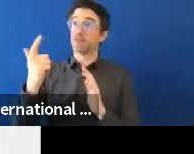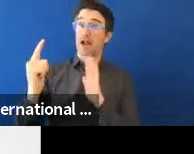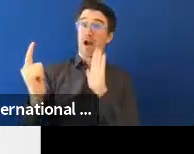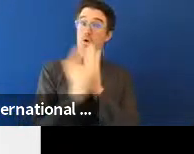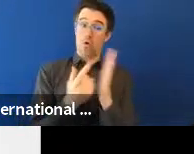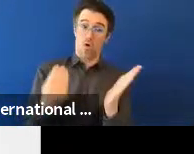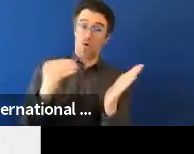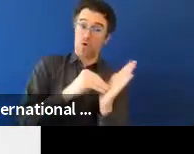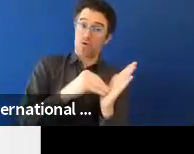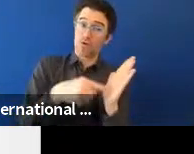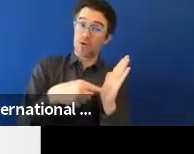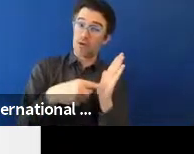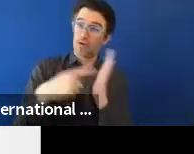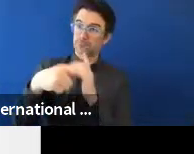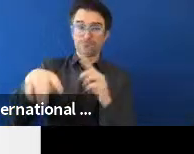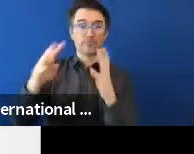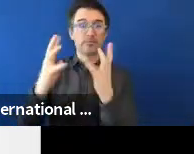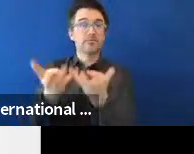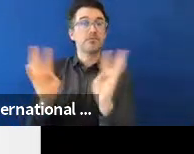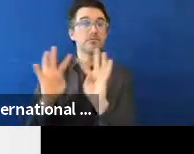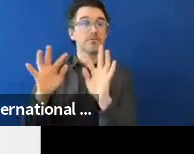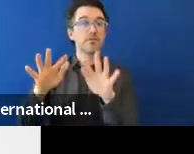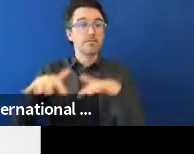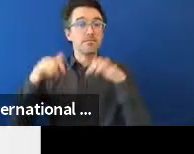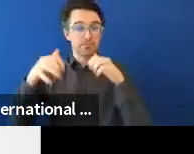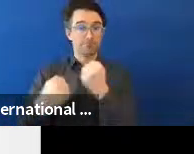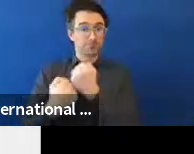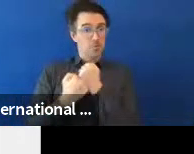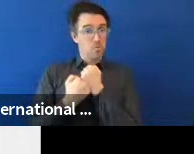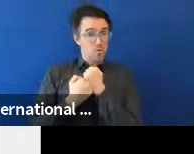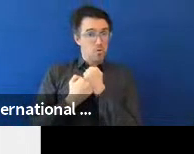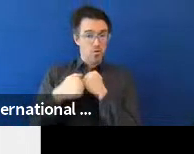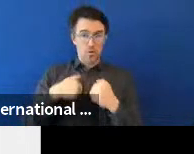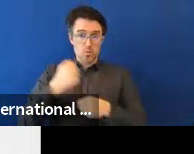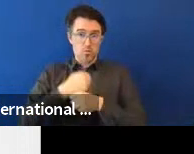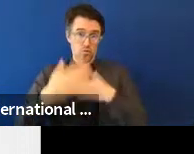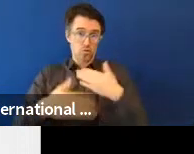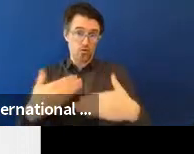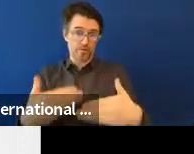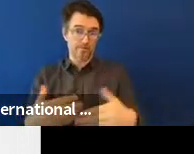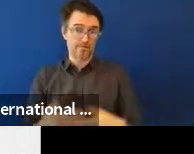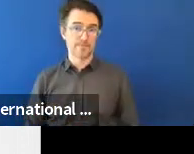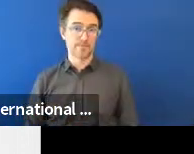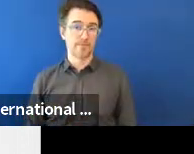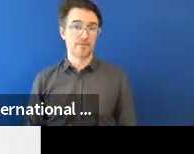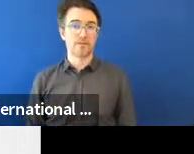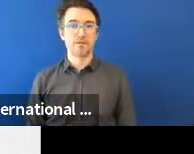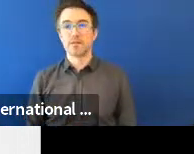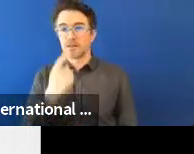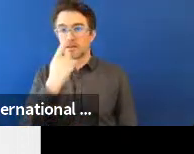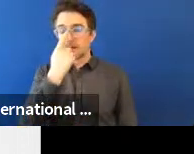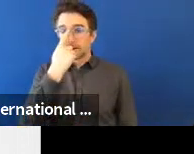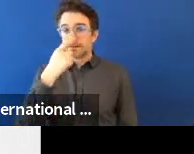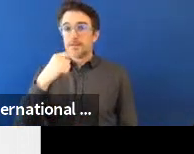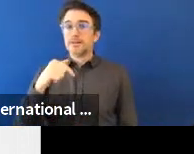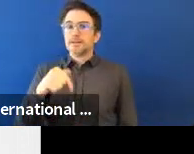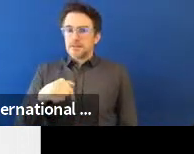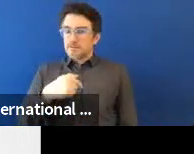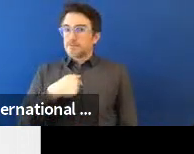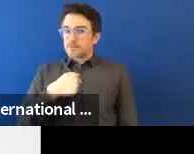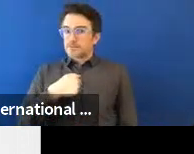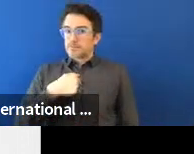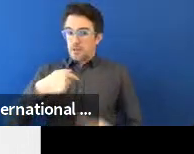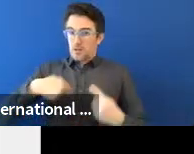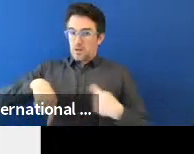SRB reduction was frequently included in population-related decisions made by the central government.